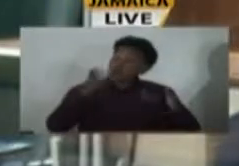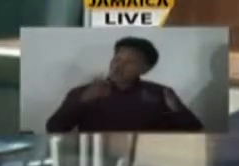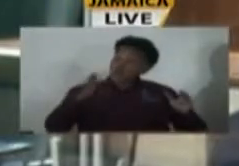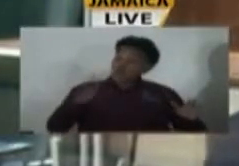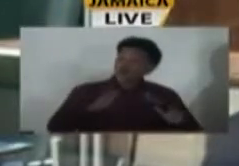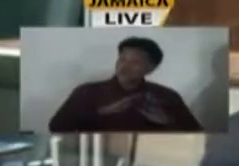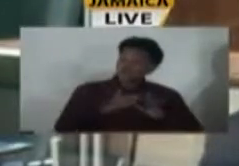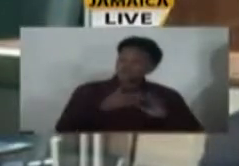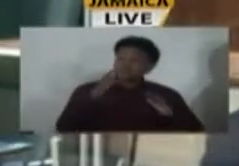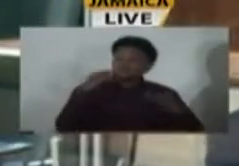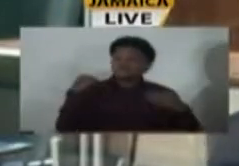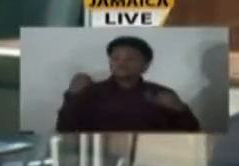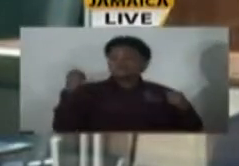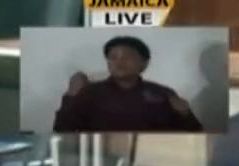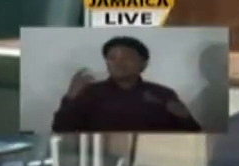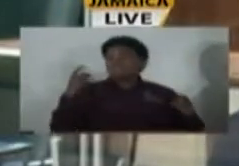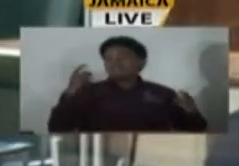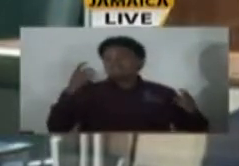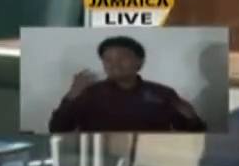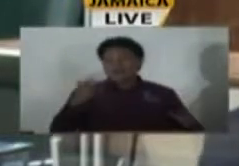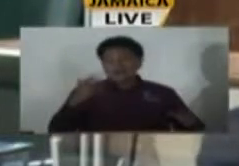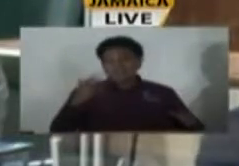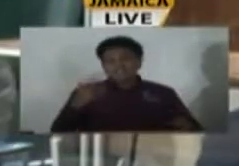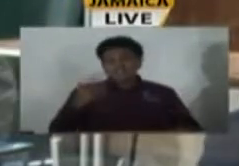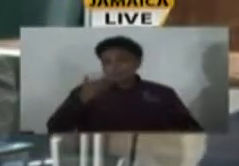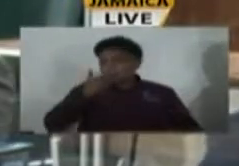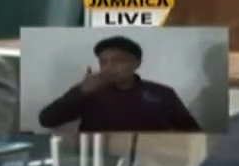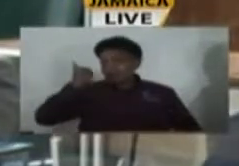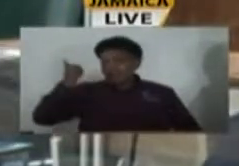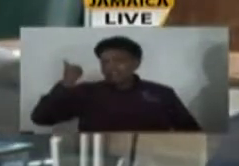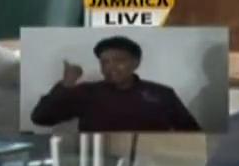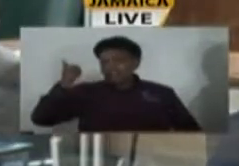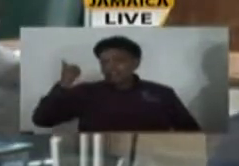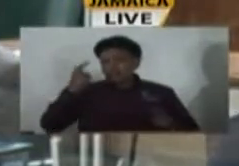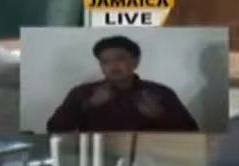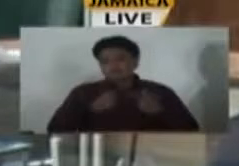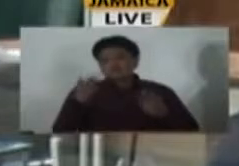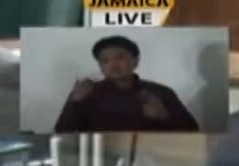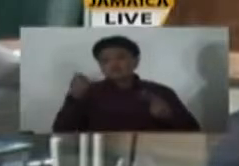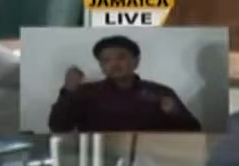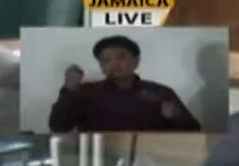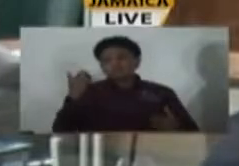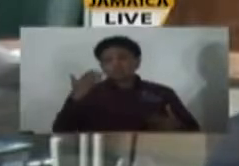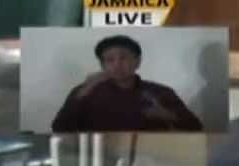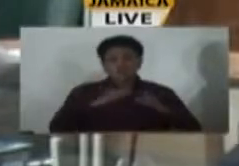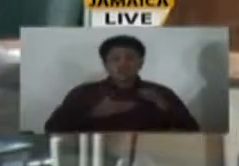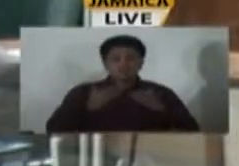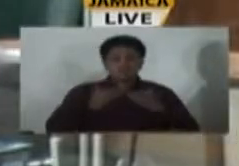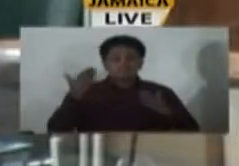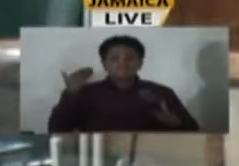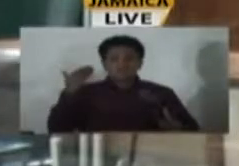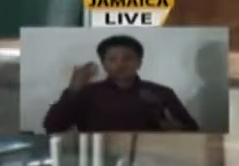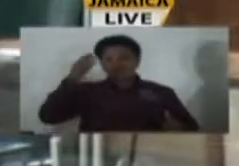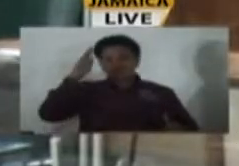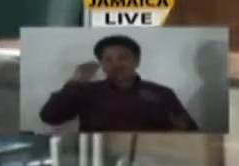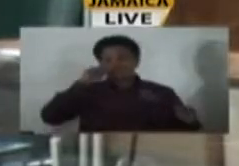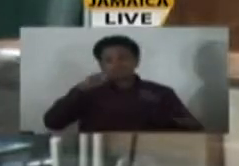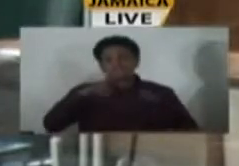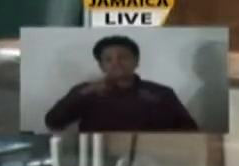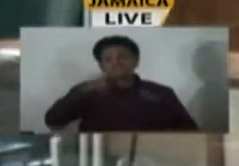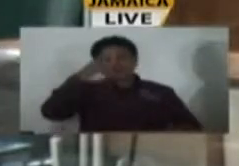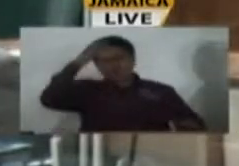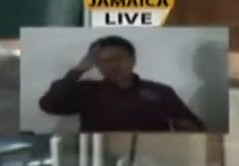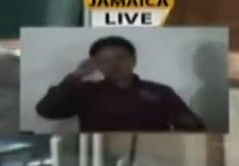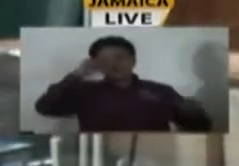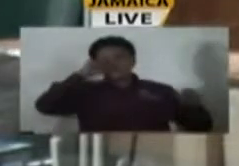to recover faster, better, and stronger than before. God bless you,